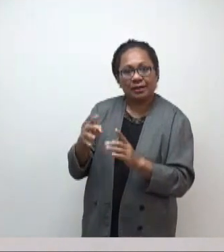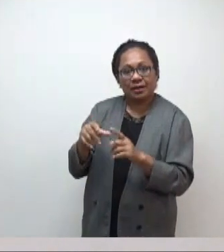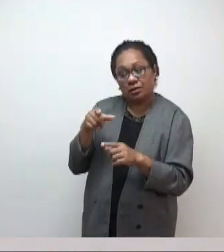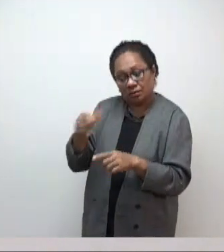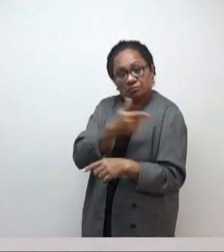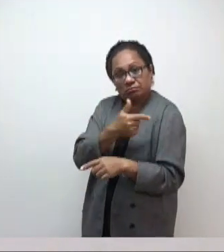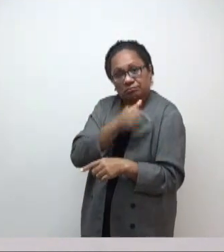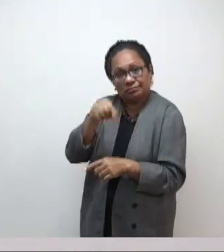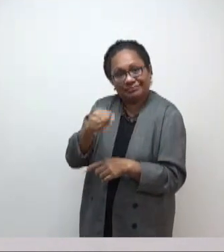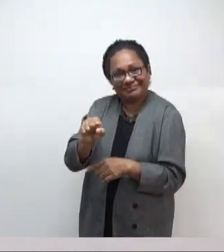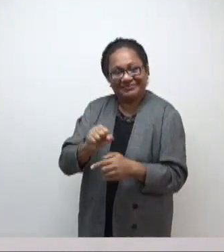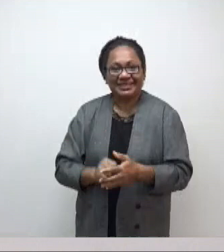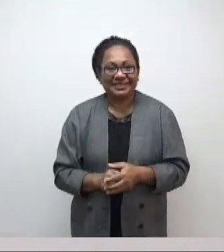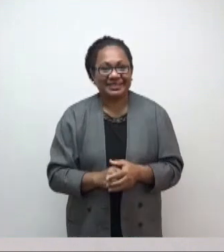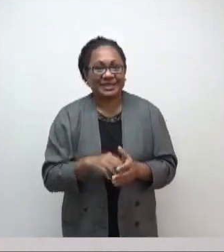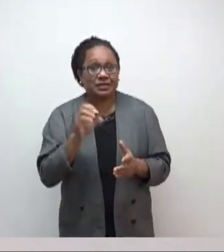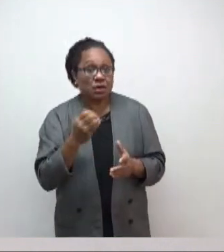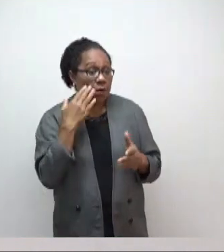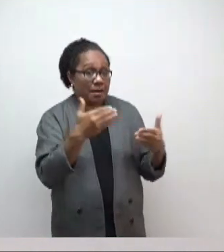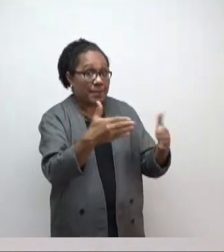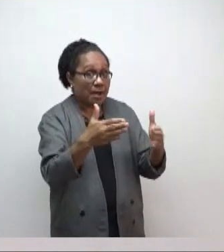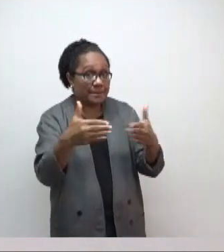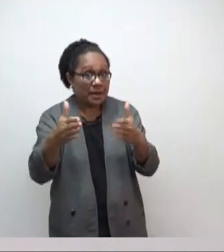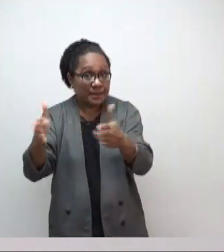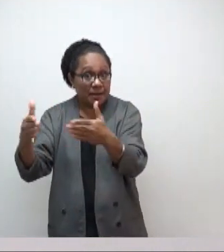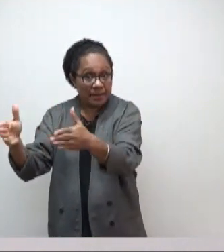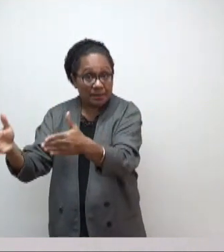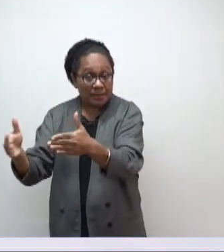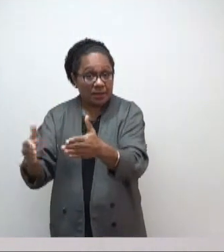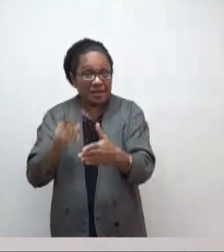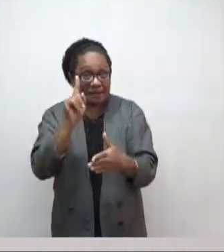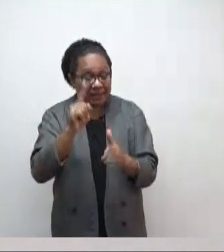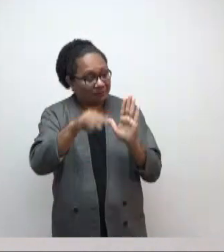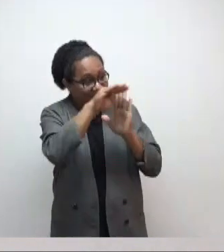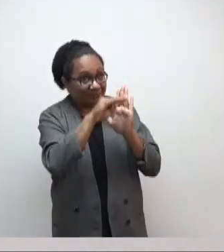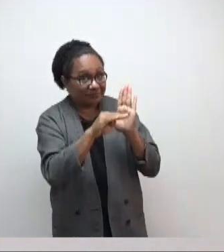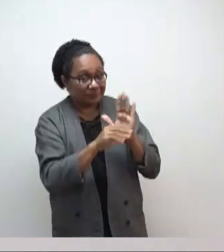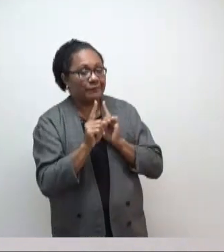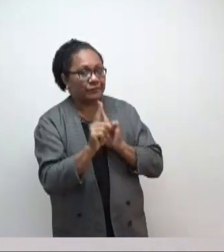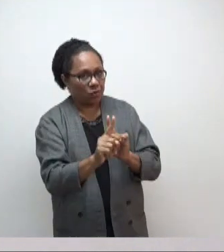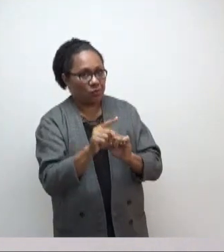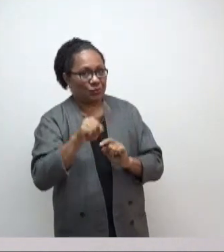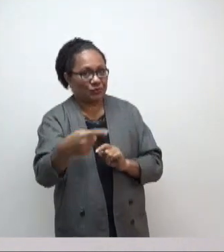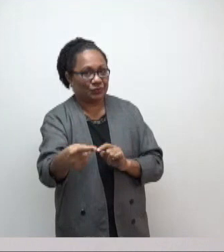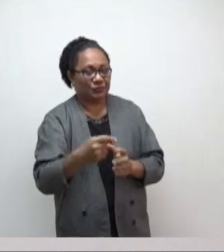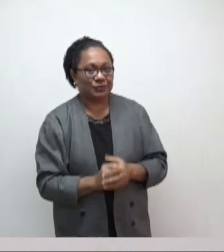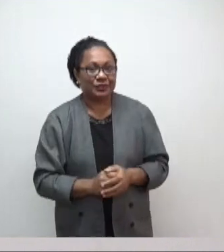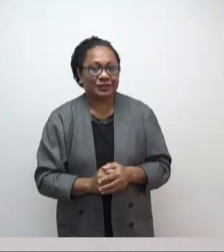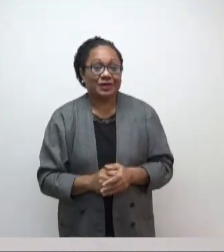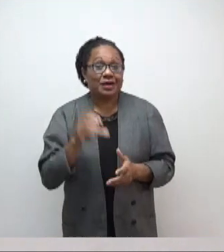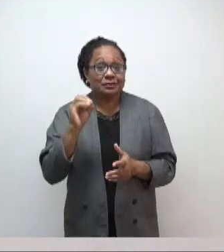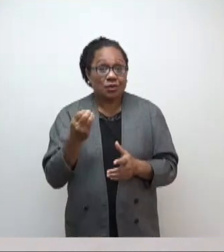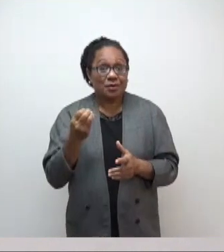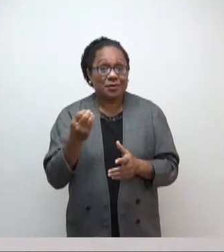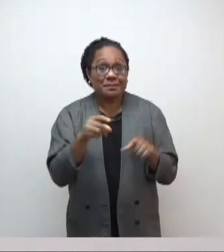venues open, all other COVID-safe measures must be strictly enforced. That means masks must